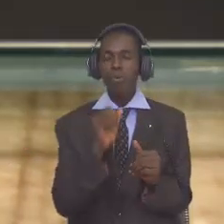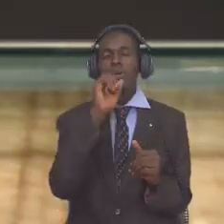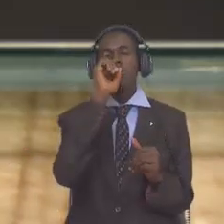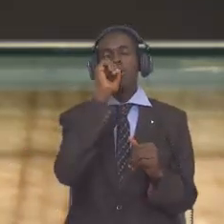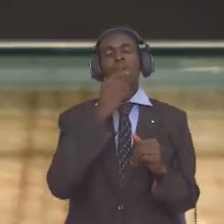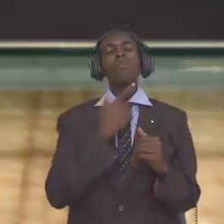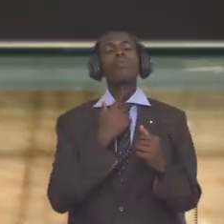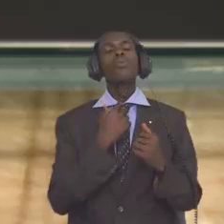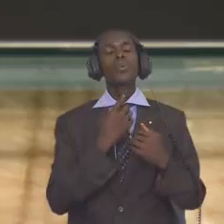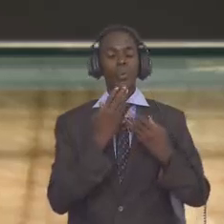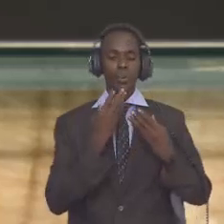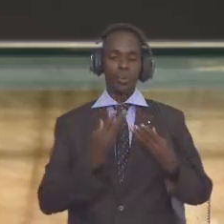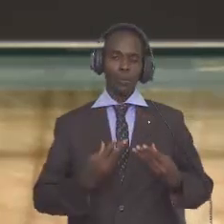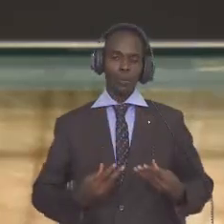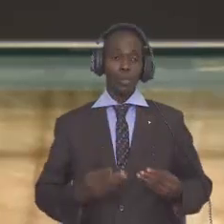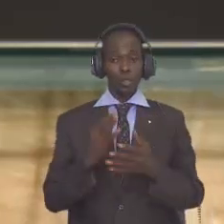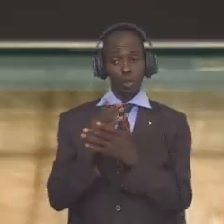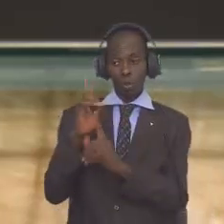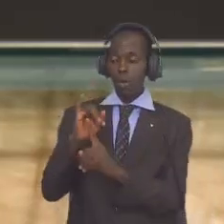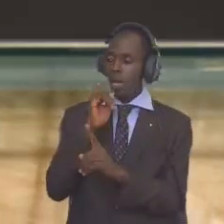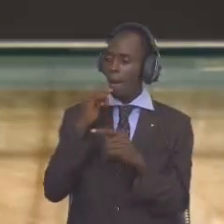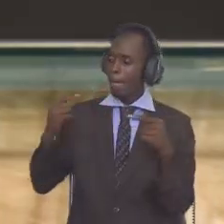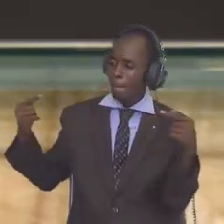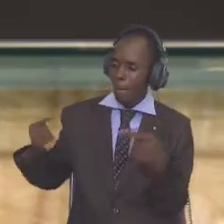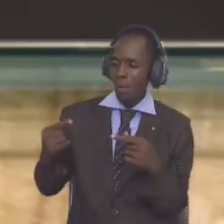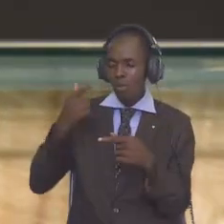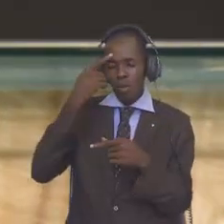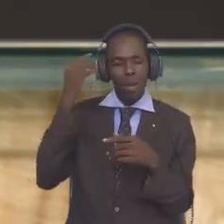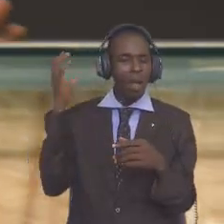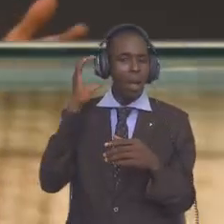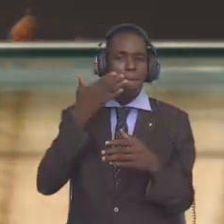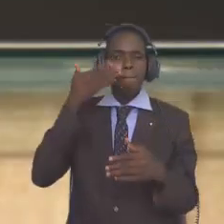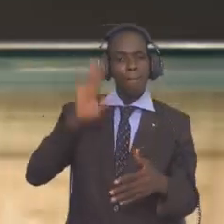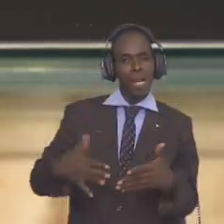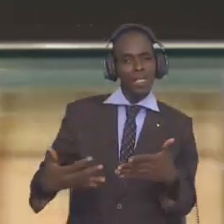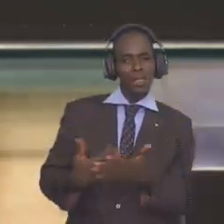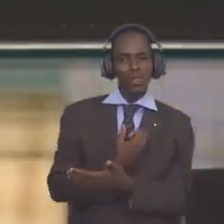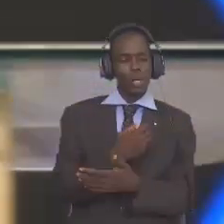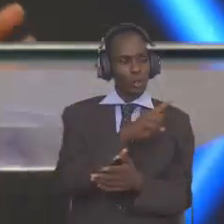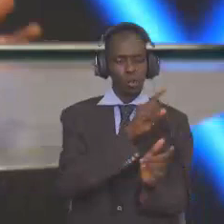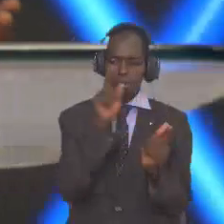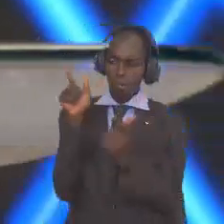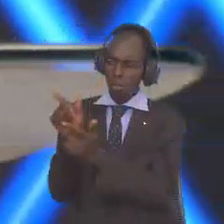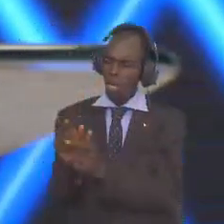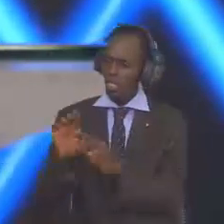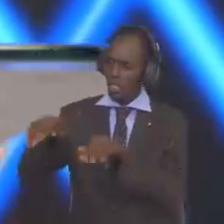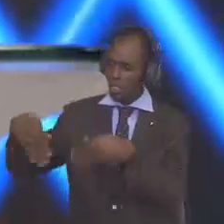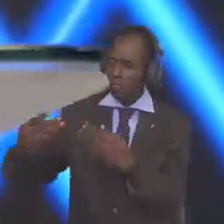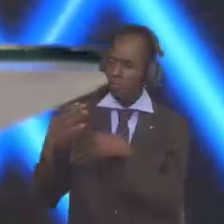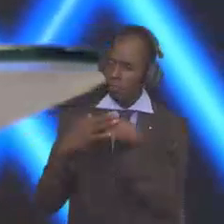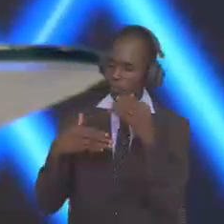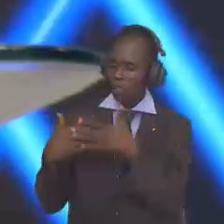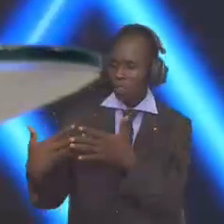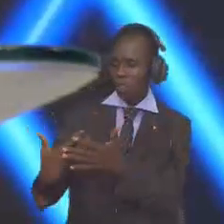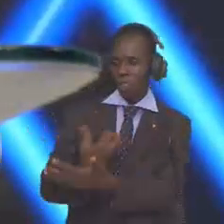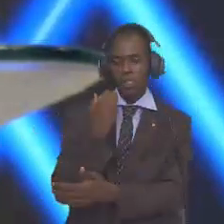has been reeling in pain because of bad news, and then you come and you give good news. That's